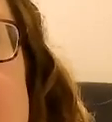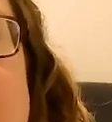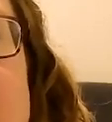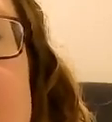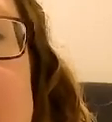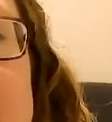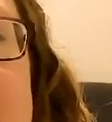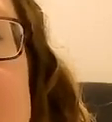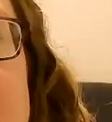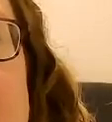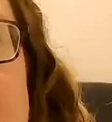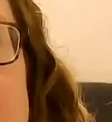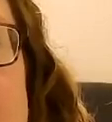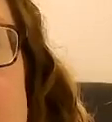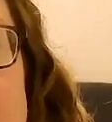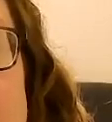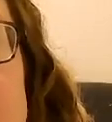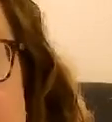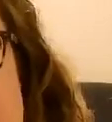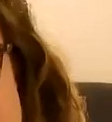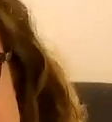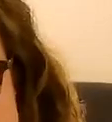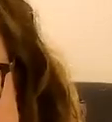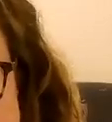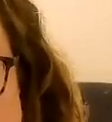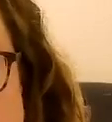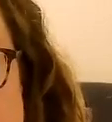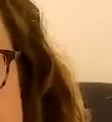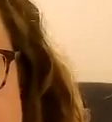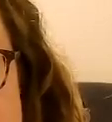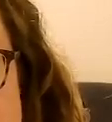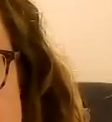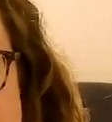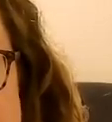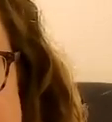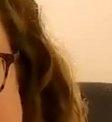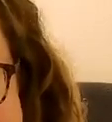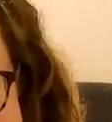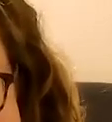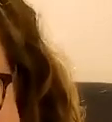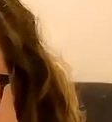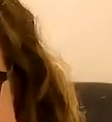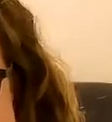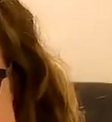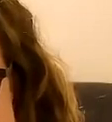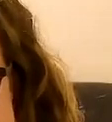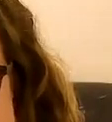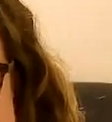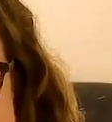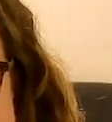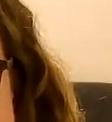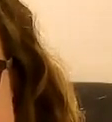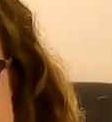way? Boy, that's a great question and probably above my pay grade. But I'd say